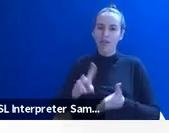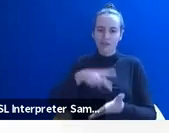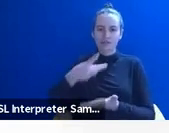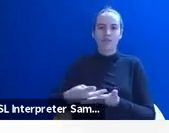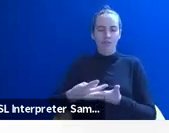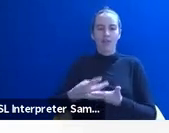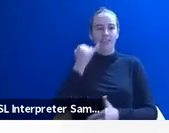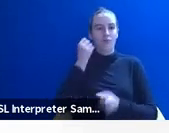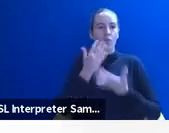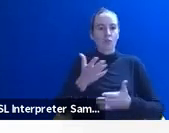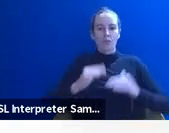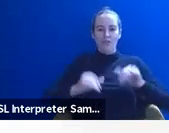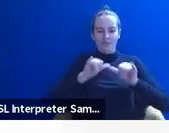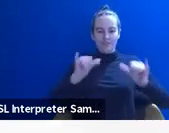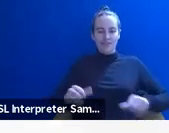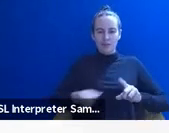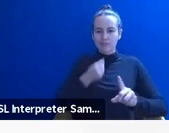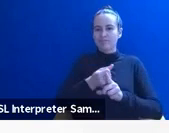impaired.